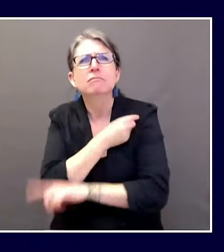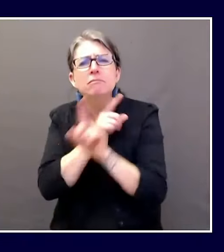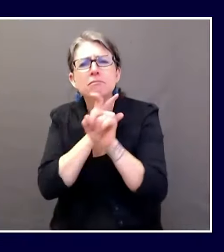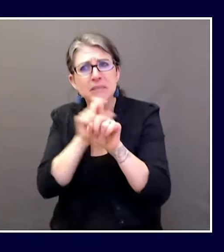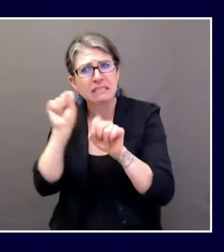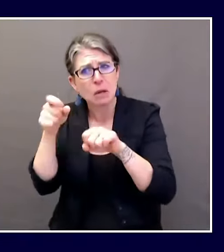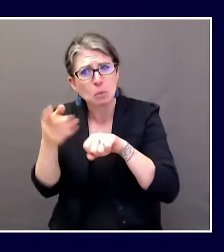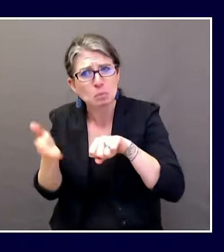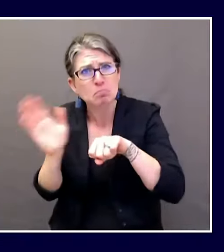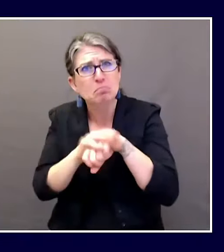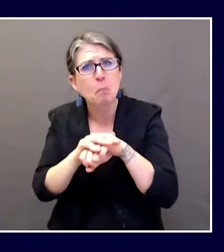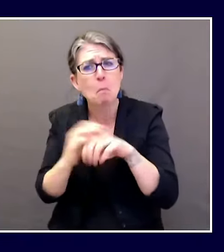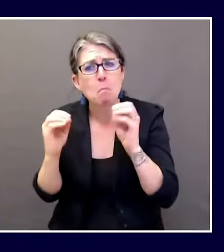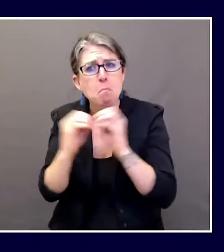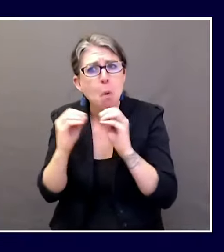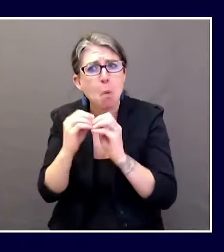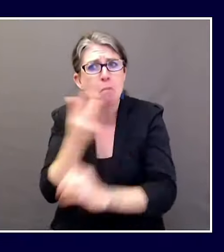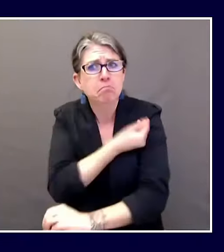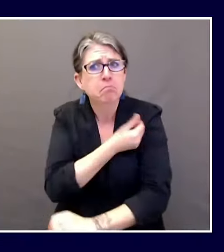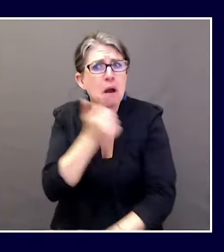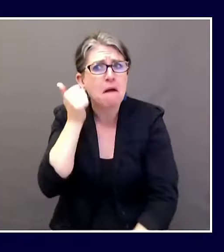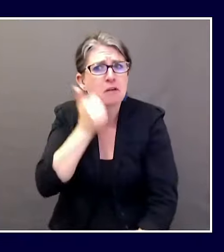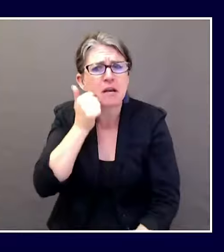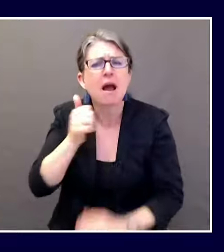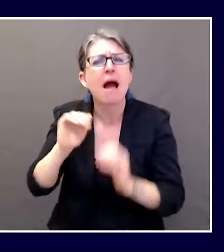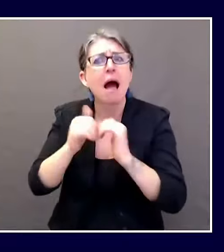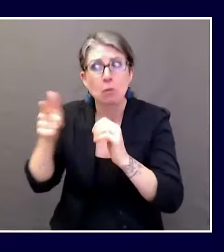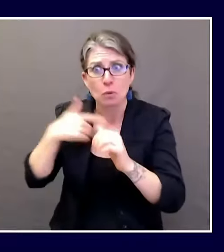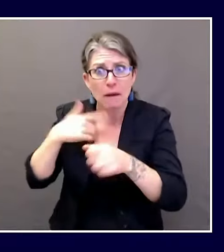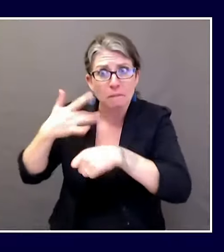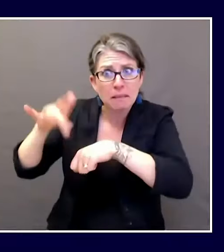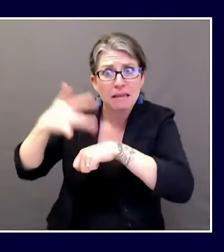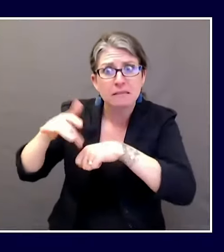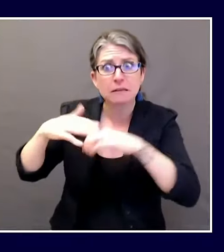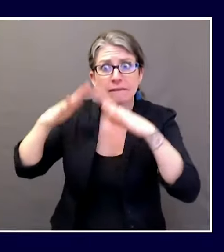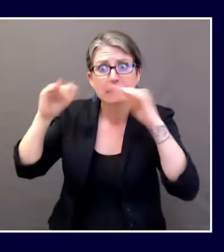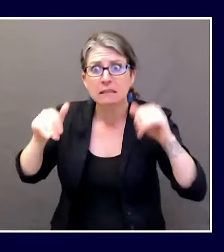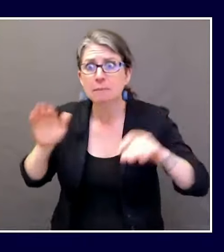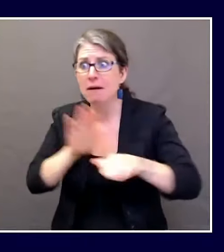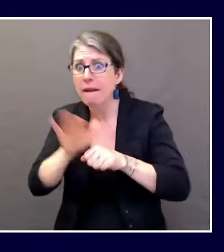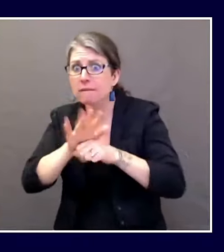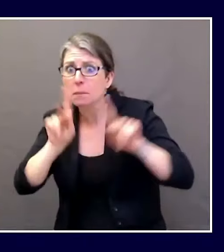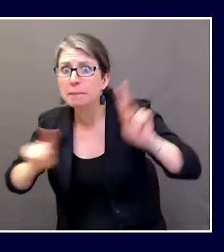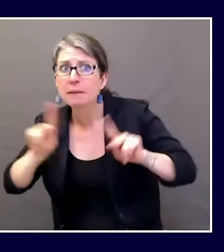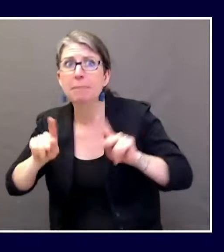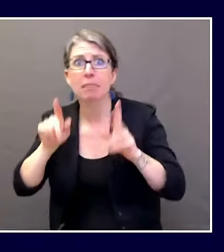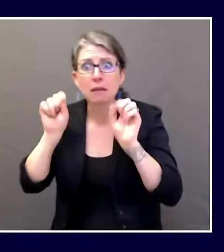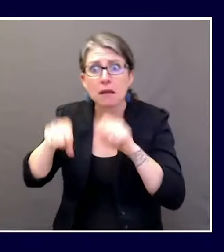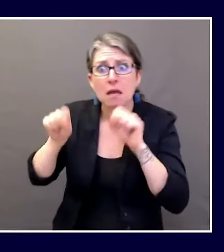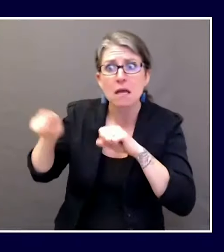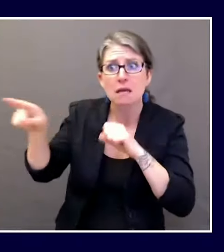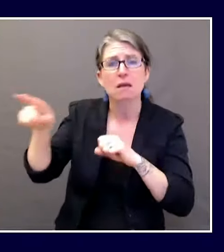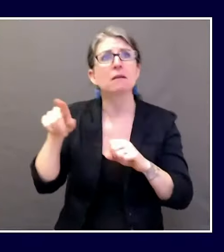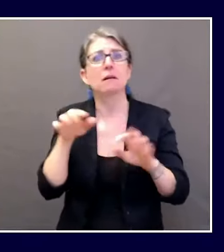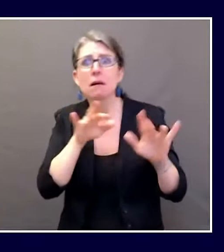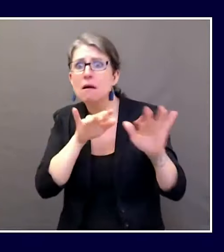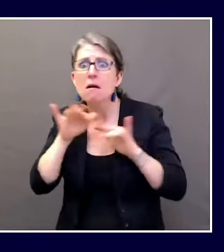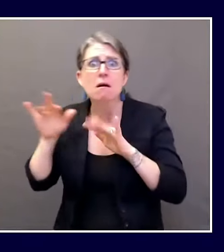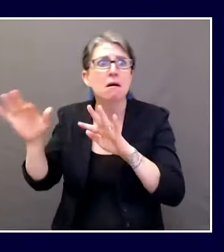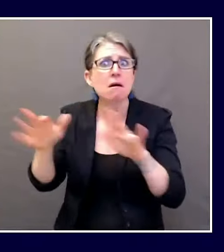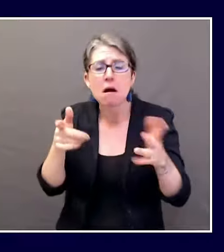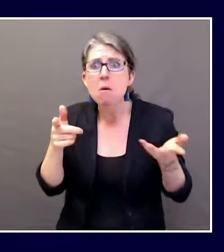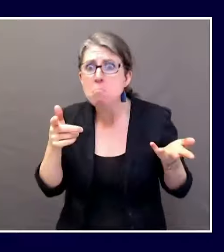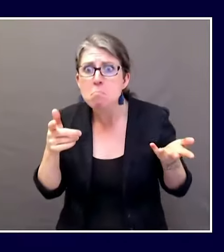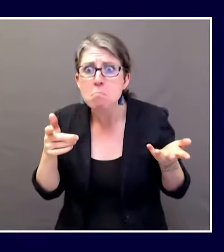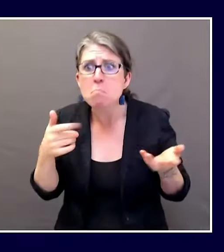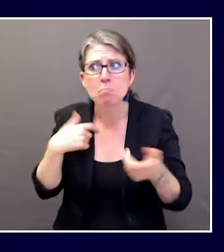do to get to 40 a day? If they're doing 200 a day, how can they get to 500 a day? And if they're doing 2,000 a day, what can they